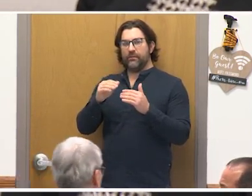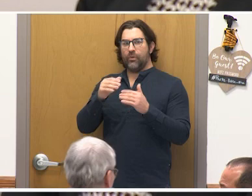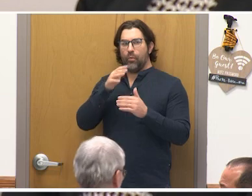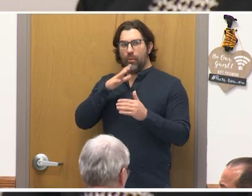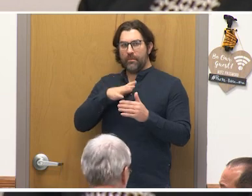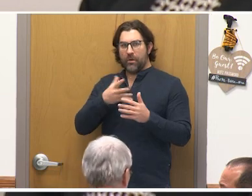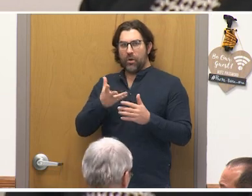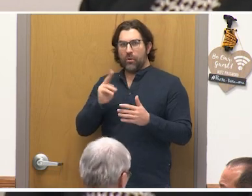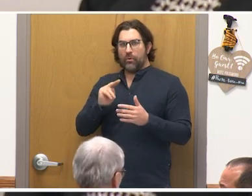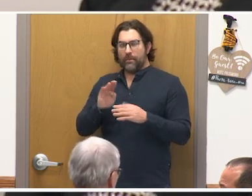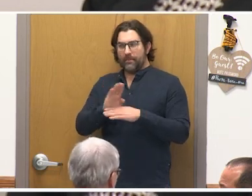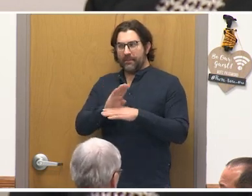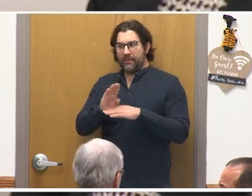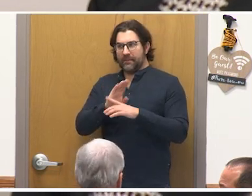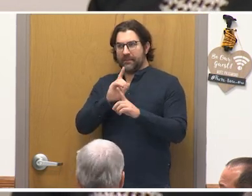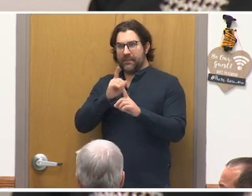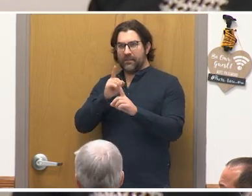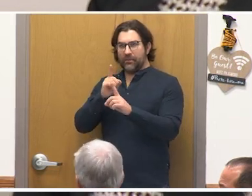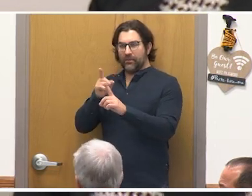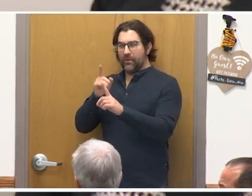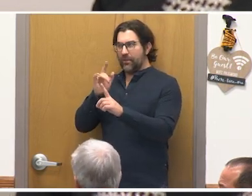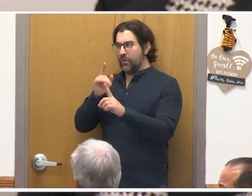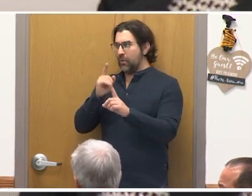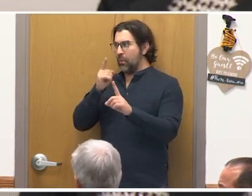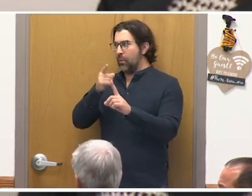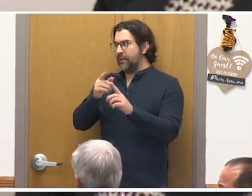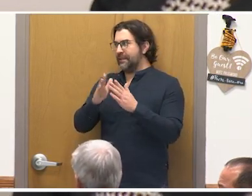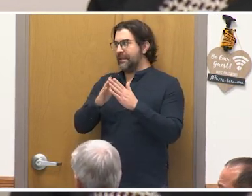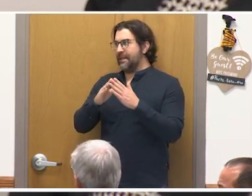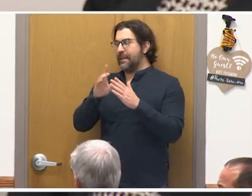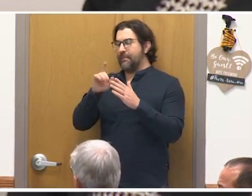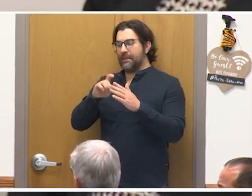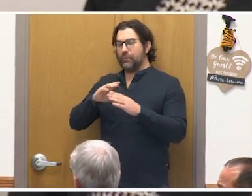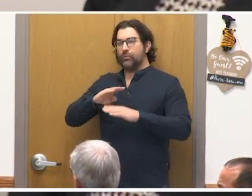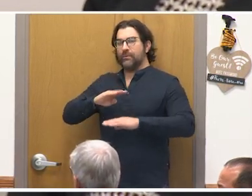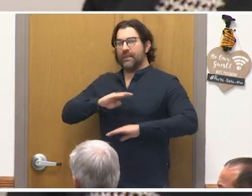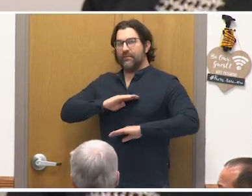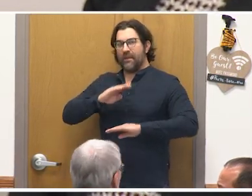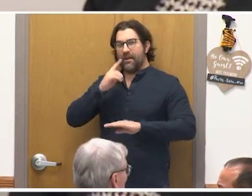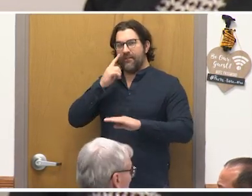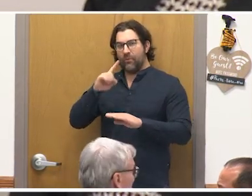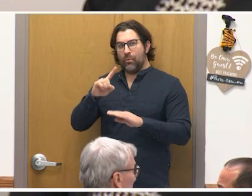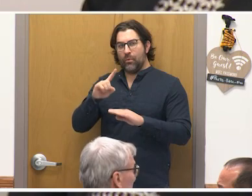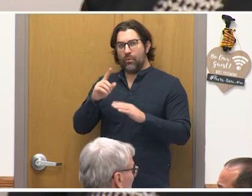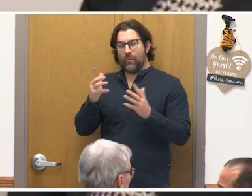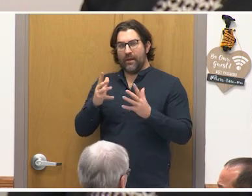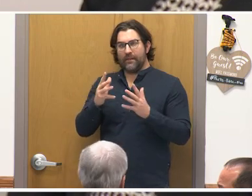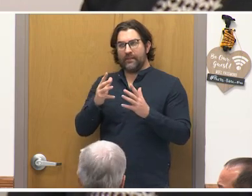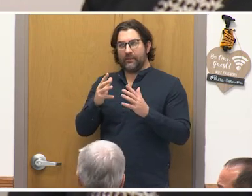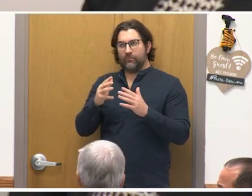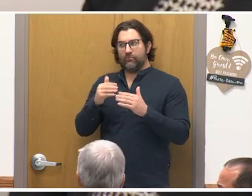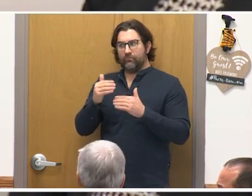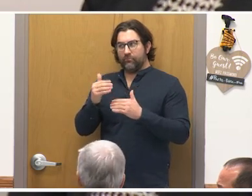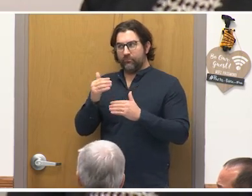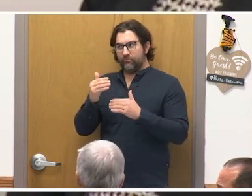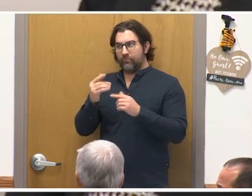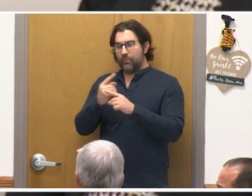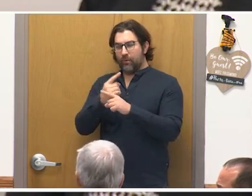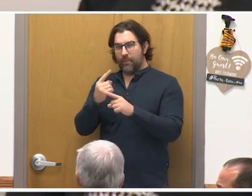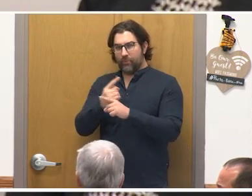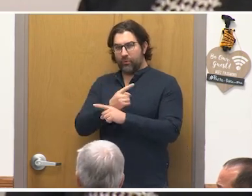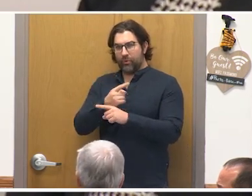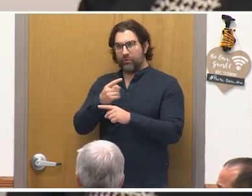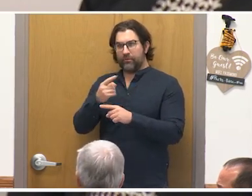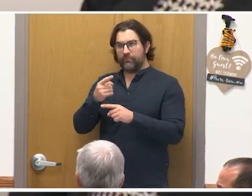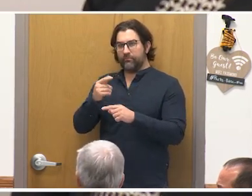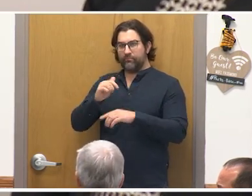business enterprises that are goals that the city has to meet in order to do the proper procurement